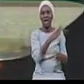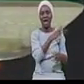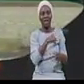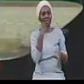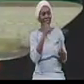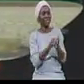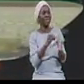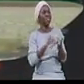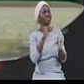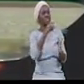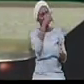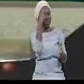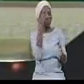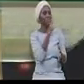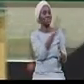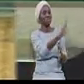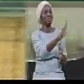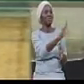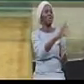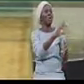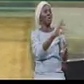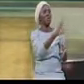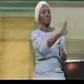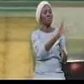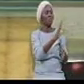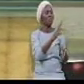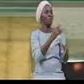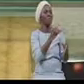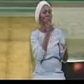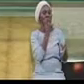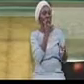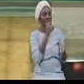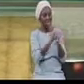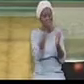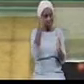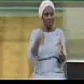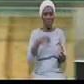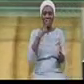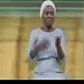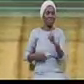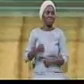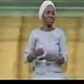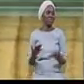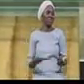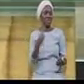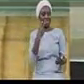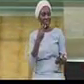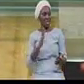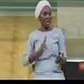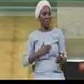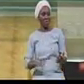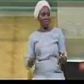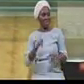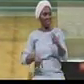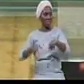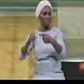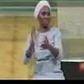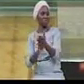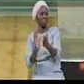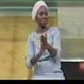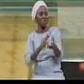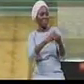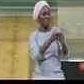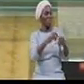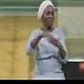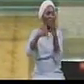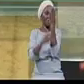suffering because of you. We're suffering because of you. Look at this now. Children cannot go to school. Look at this now, this and that. Everybody must